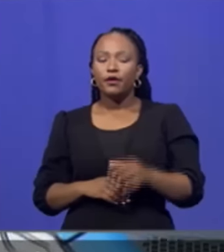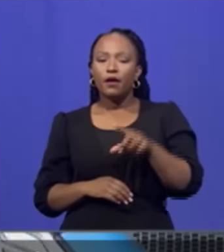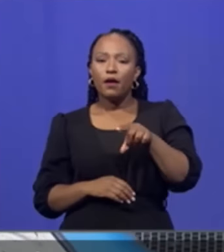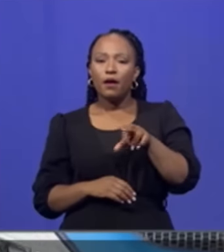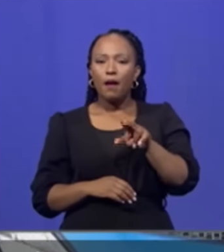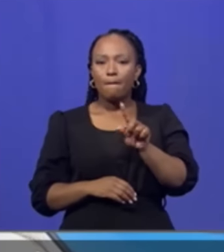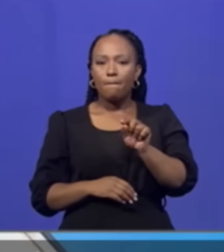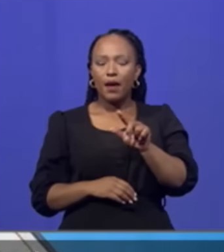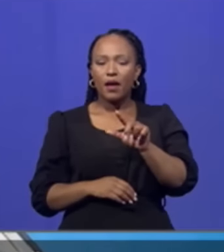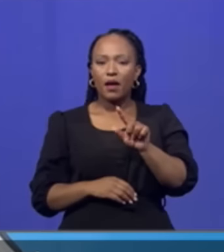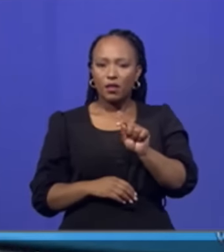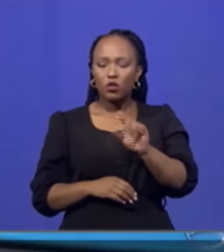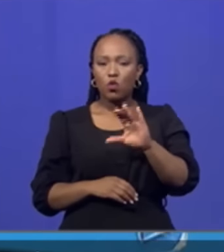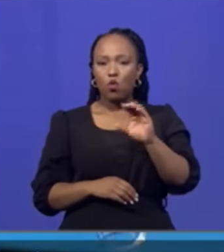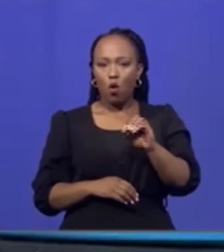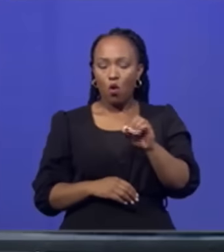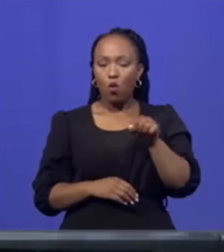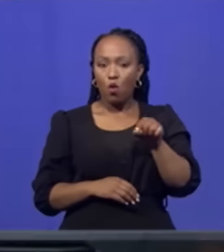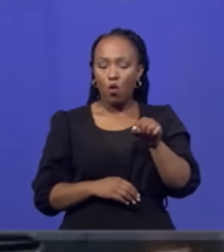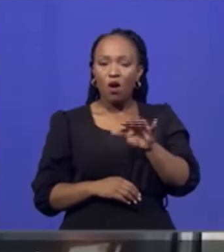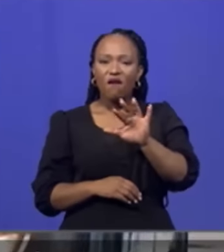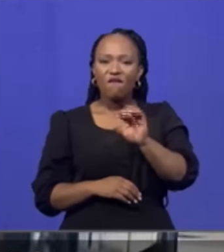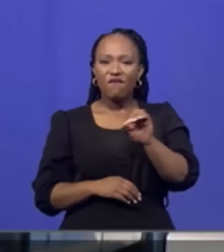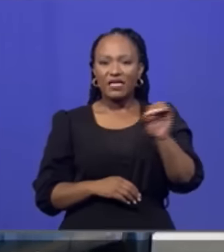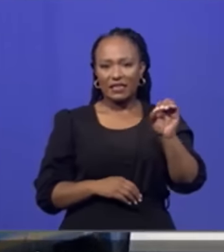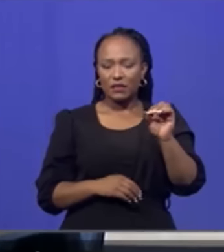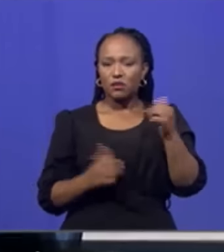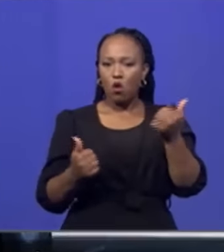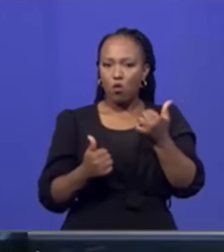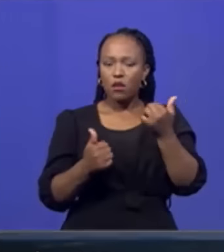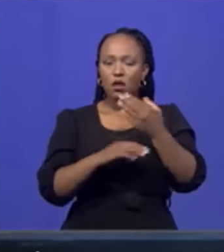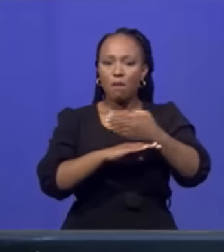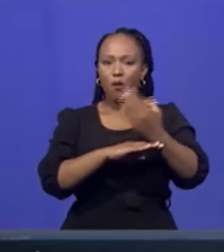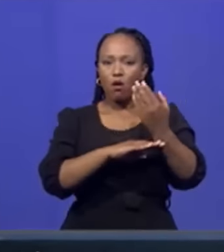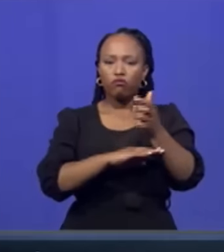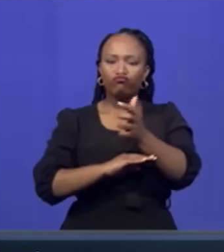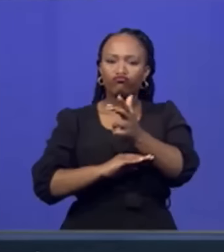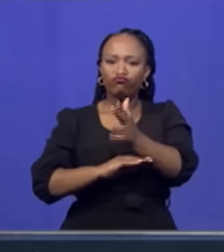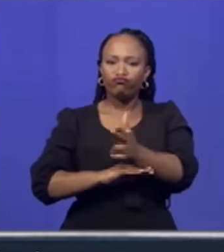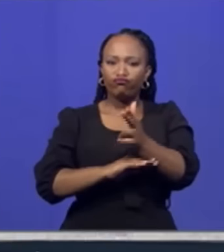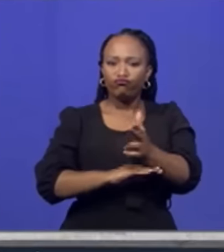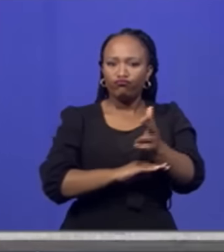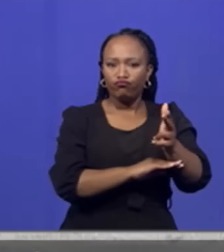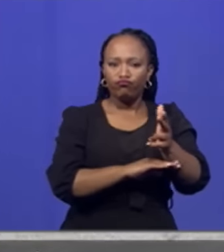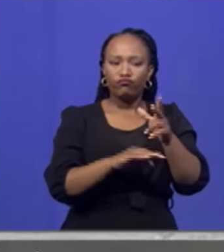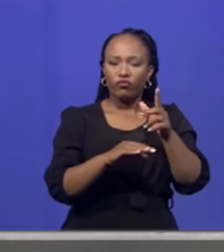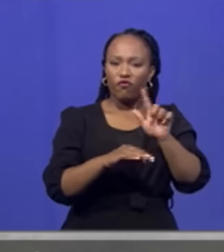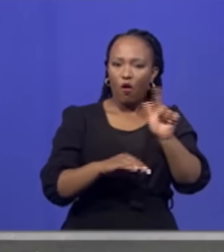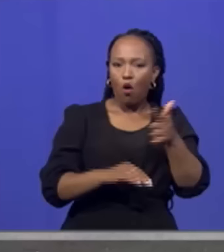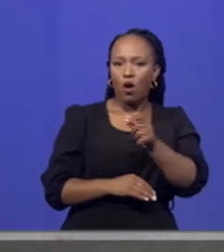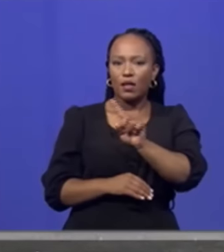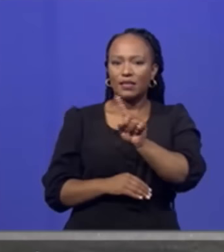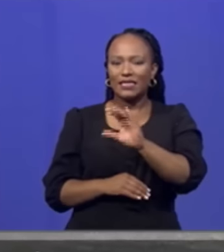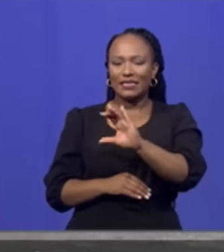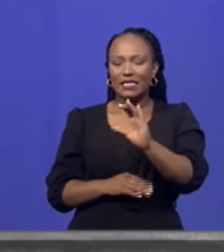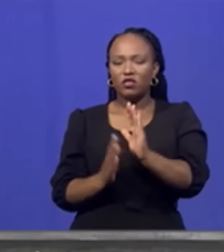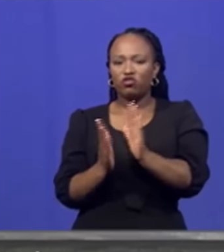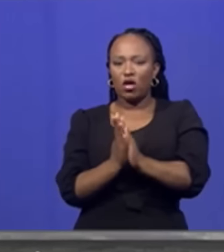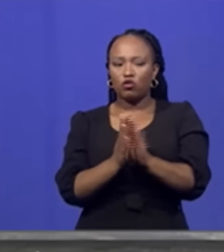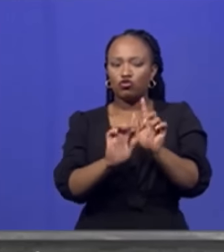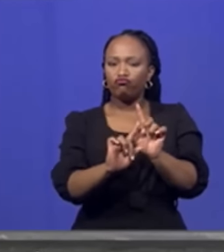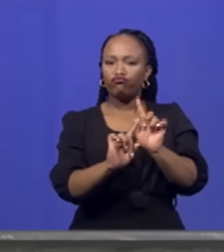dibese di feta makgolo a matlhano se gorogile kwa Boyne. We've successfully operated the first leg of our ZCC Moria operation